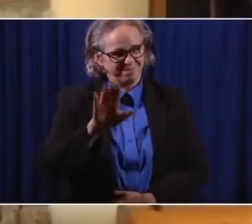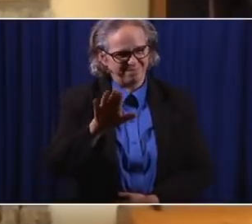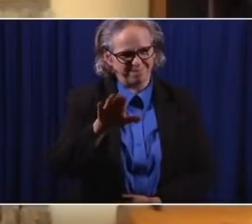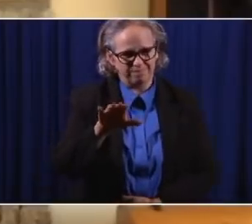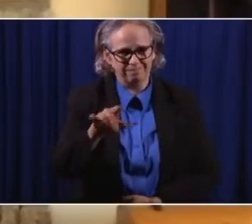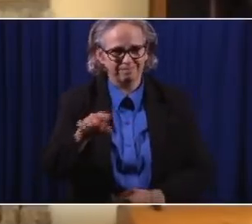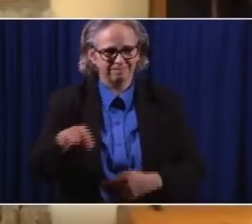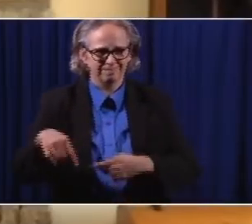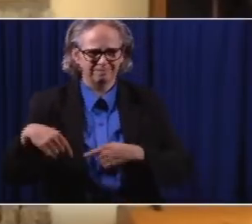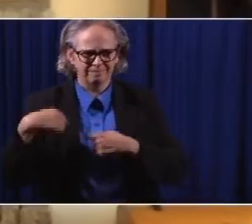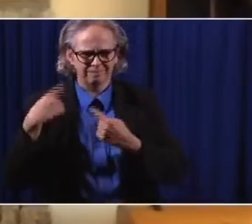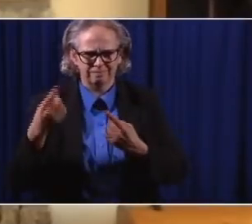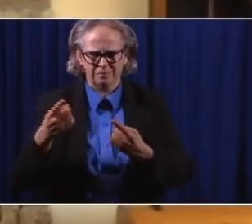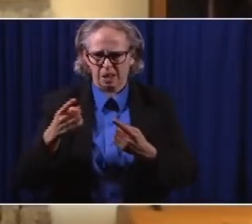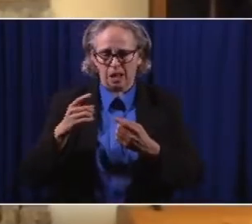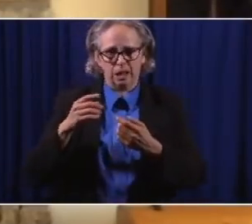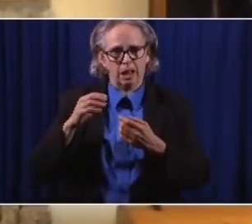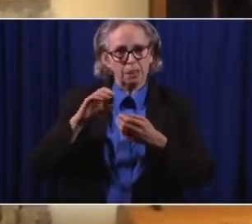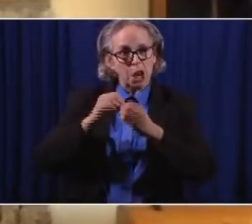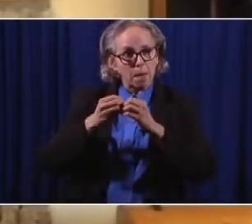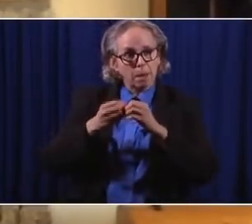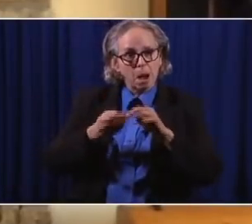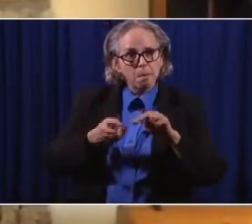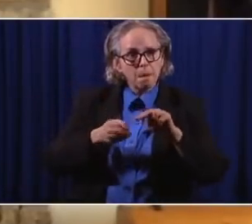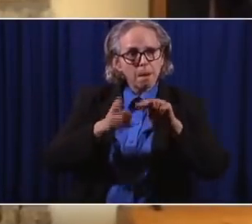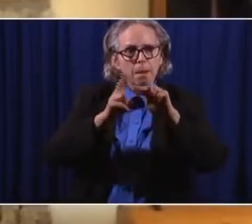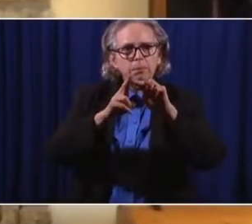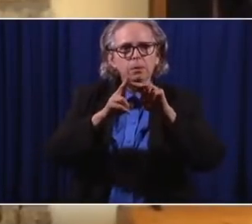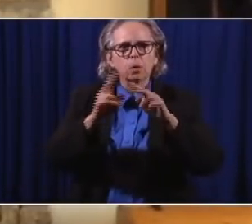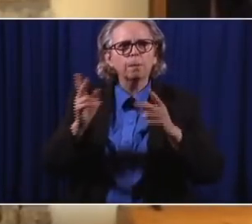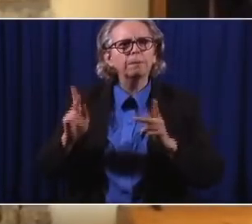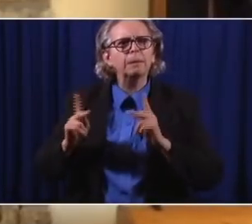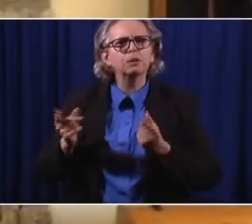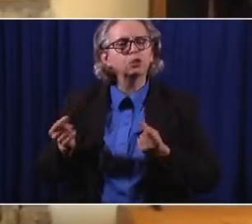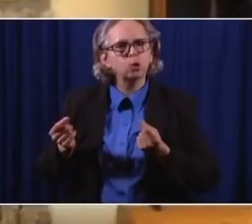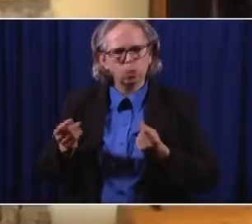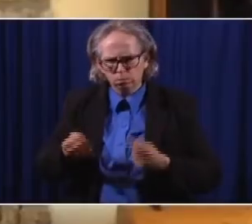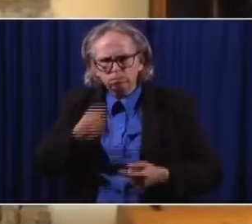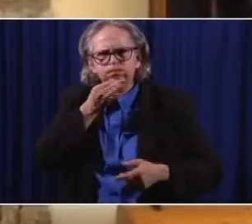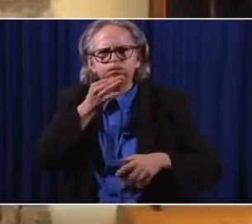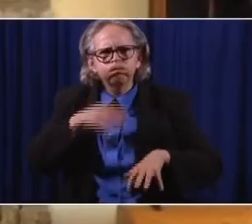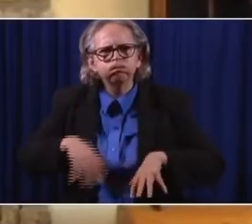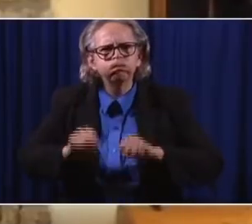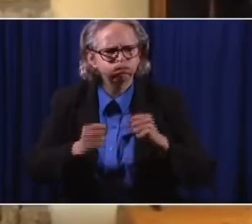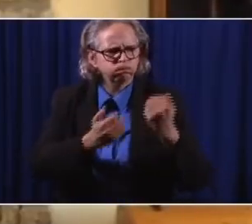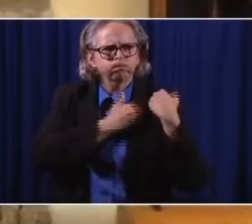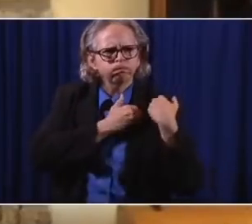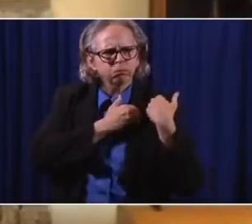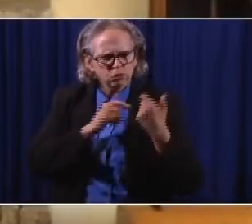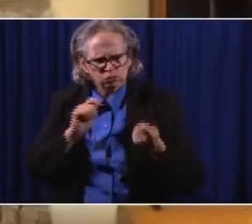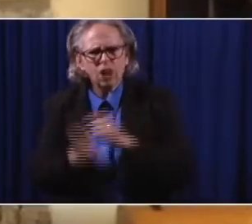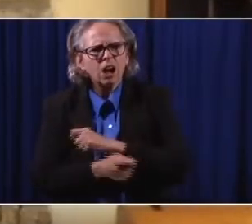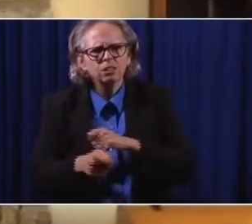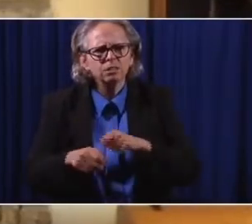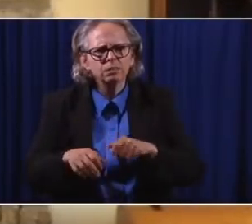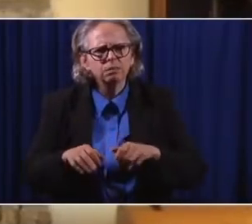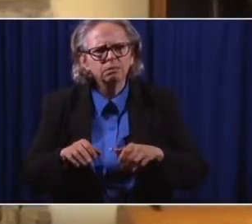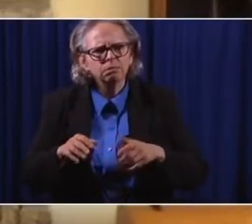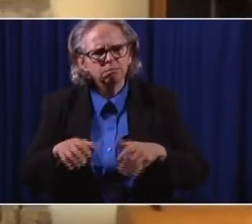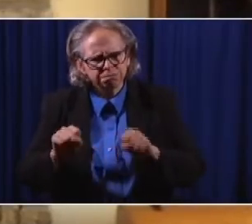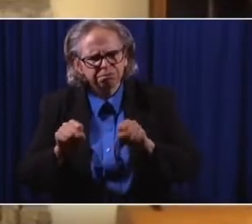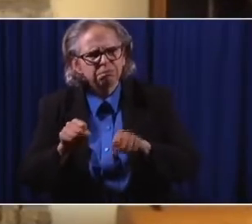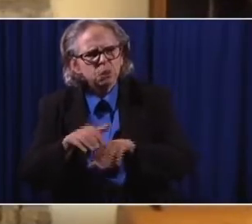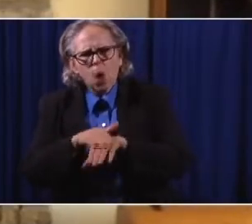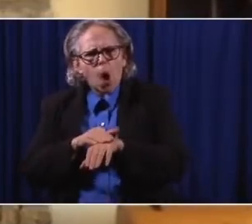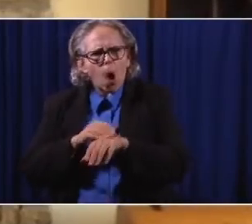going to step up again this time when they fully understand the data. And looking at this data as it evolves, and as we explain it every couple